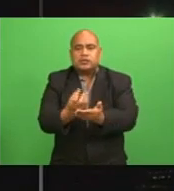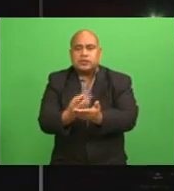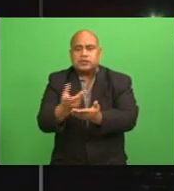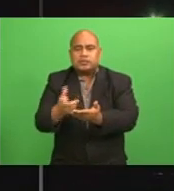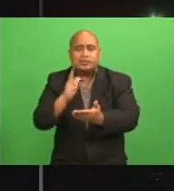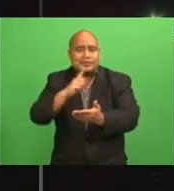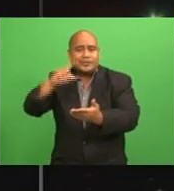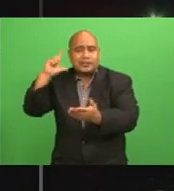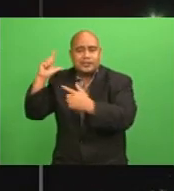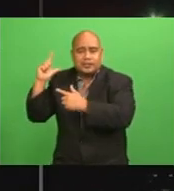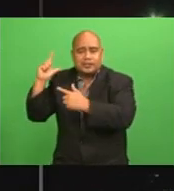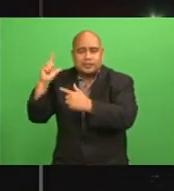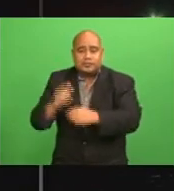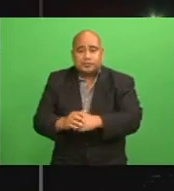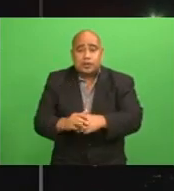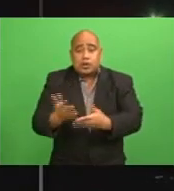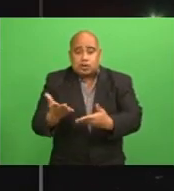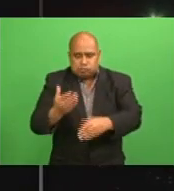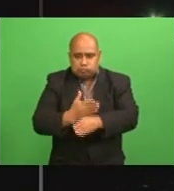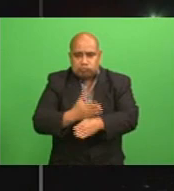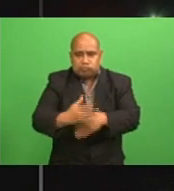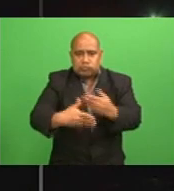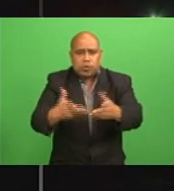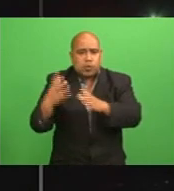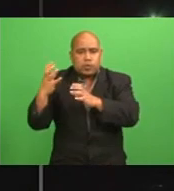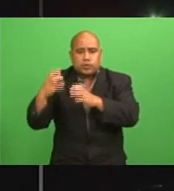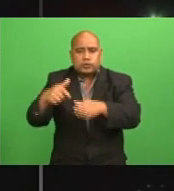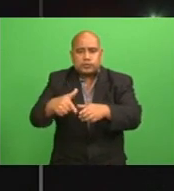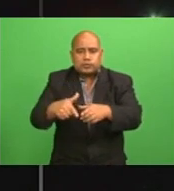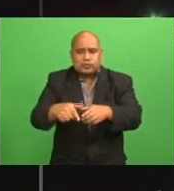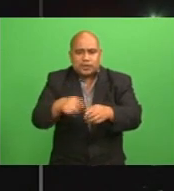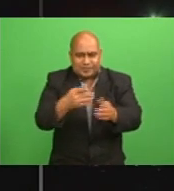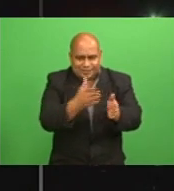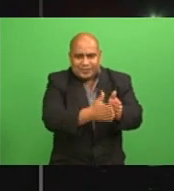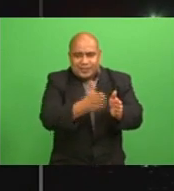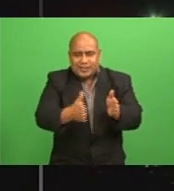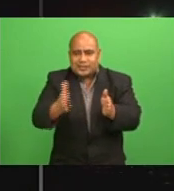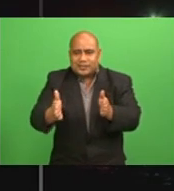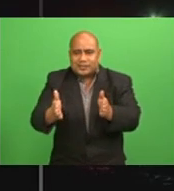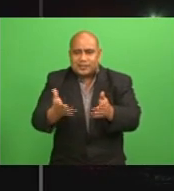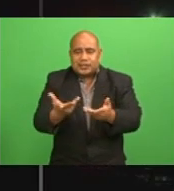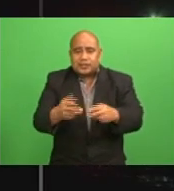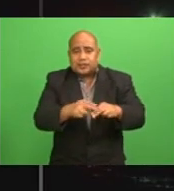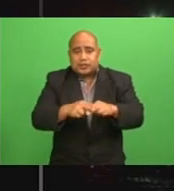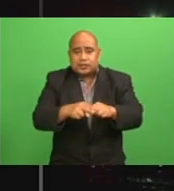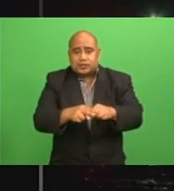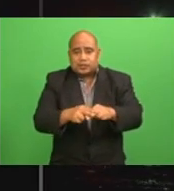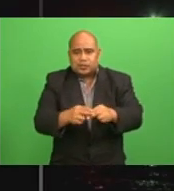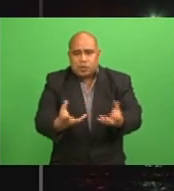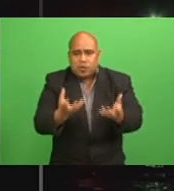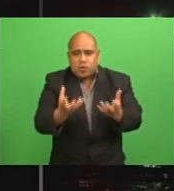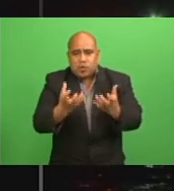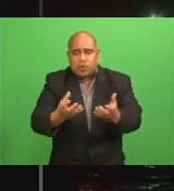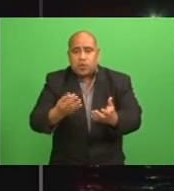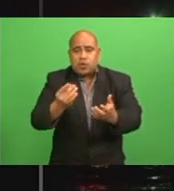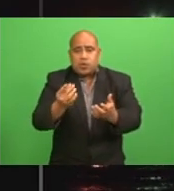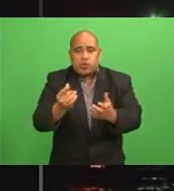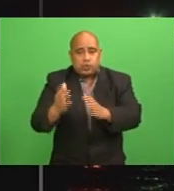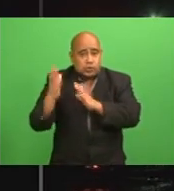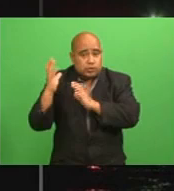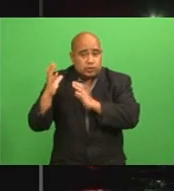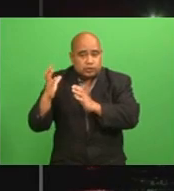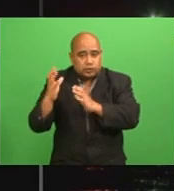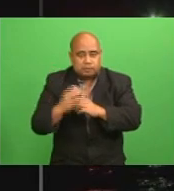Produced by Fiji coconut millers, Fiji cooking coconut oil is made in Savu and has the potential to reach the